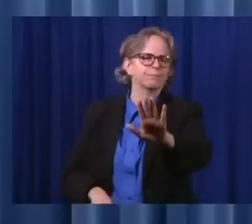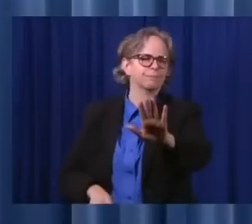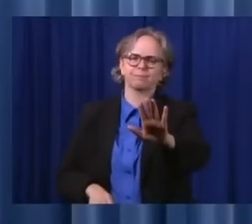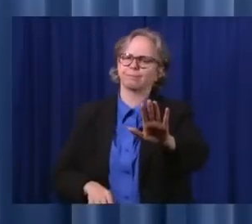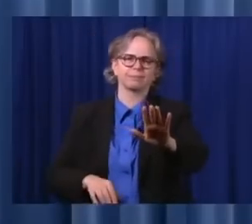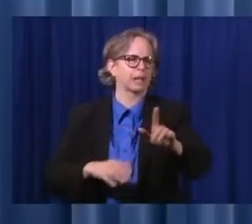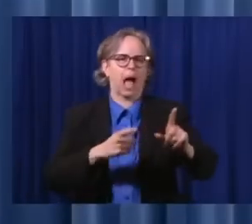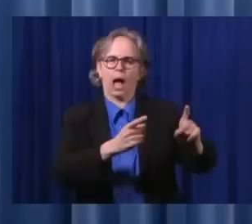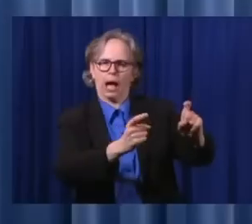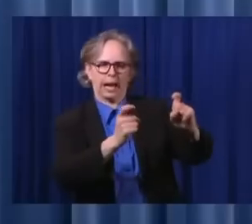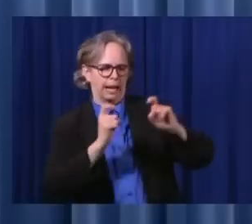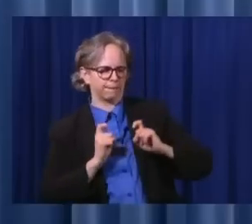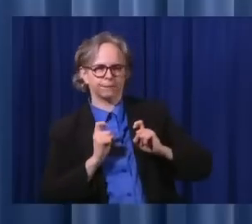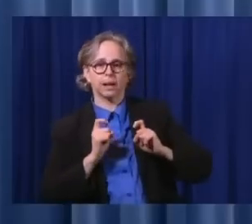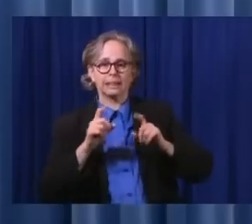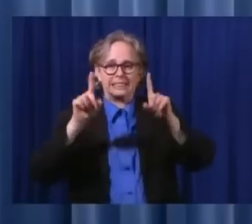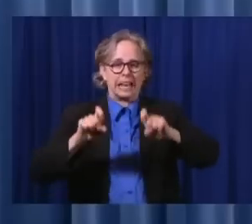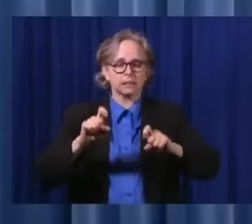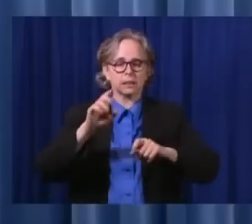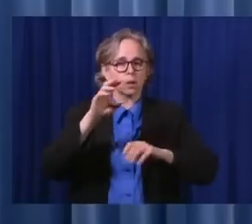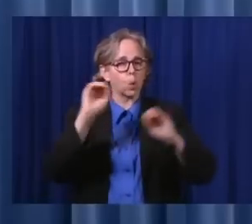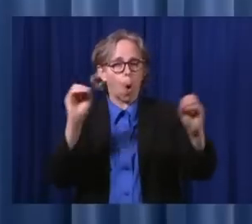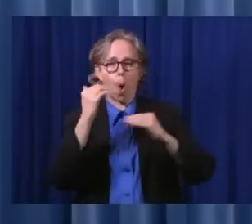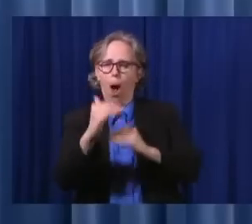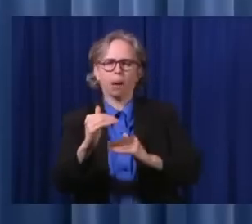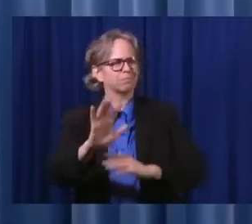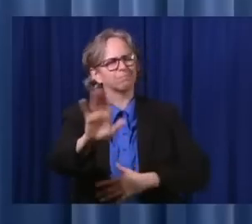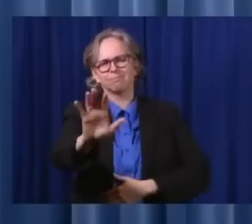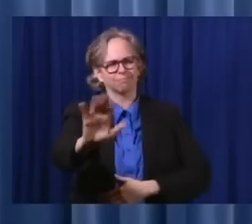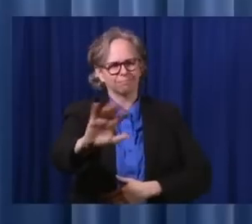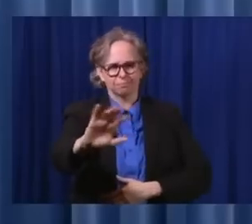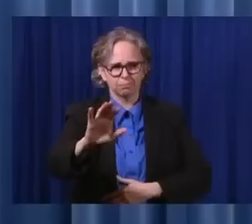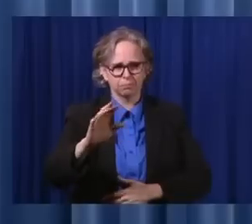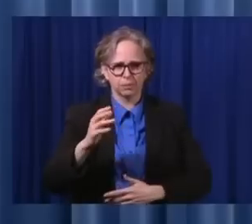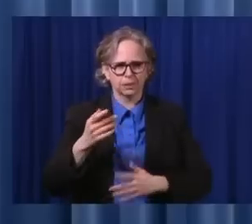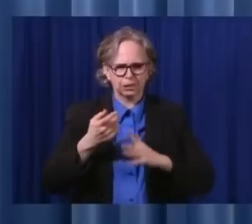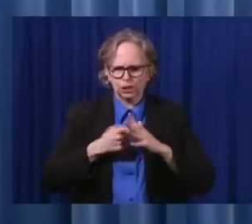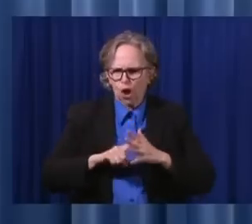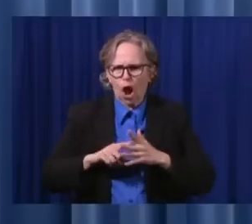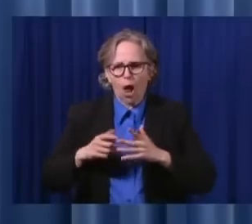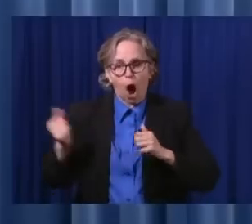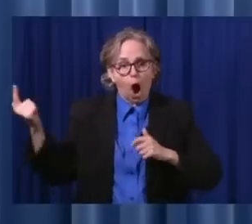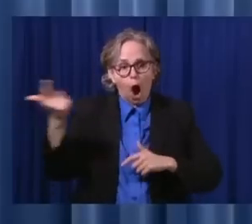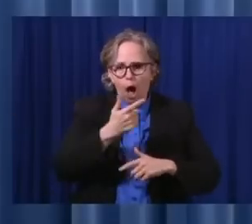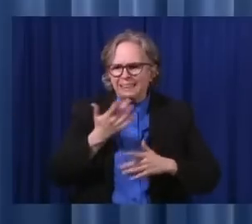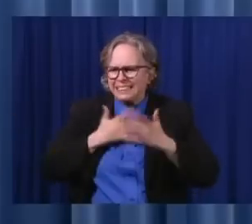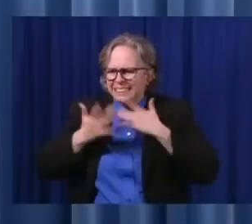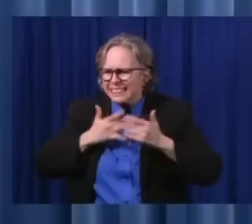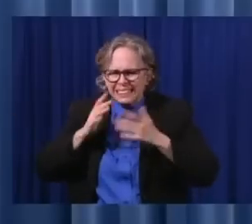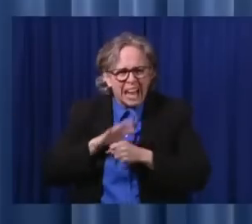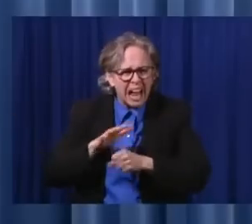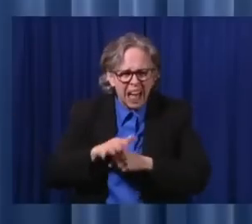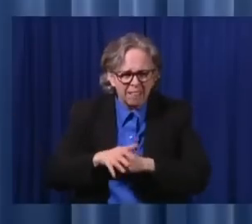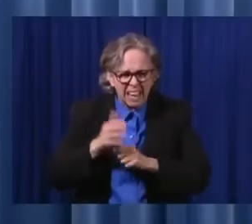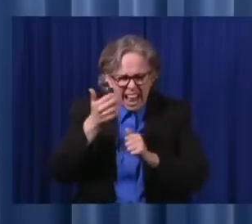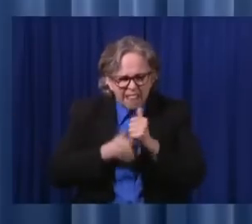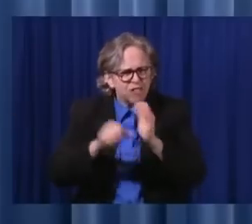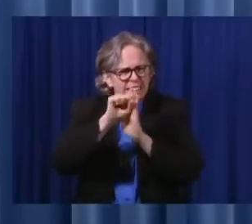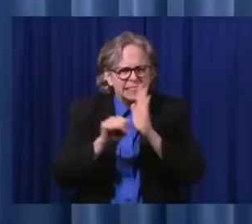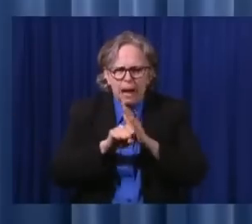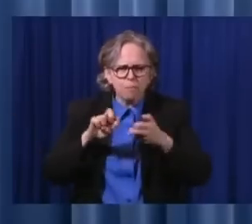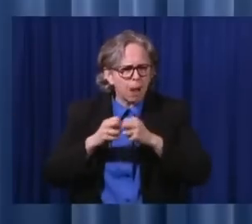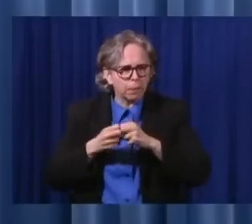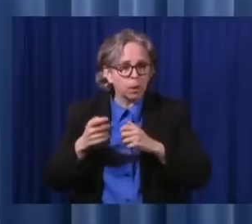with not enough testing nationwide. I think the White House has done what they can to increase the